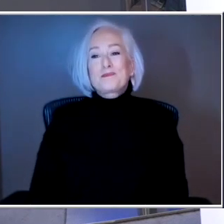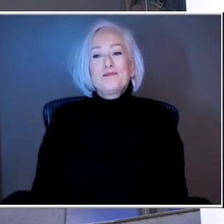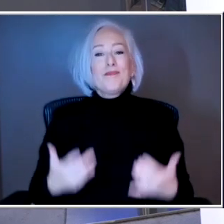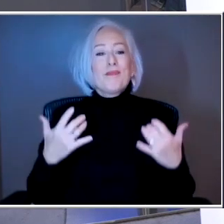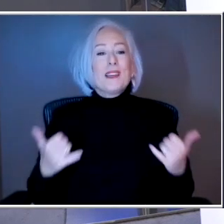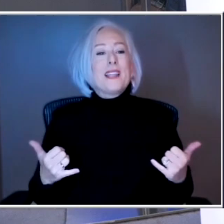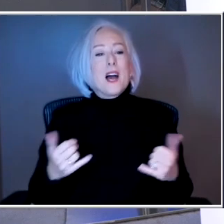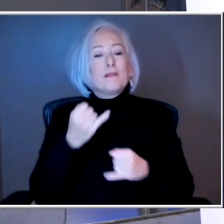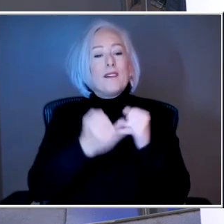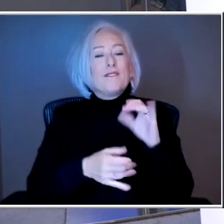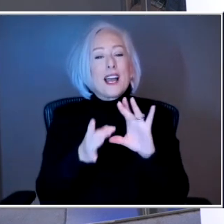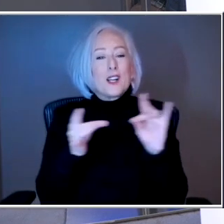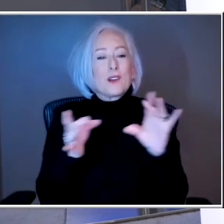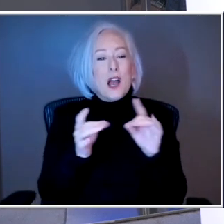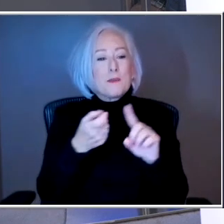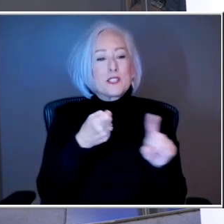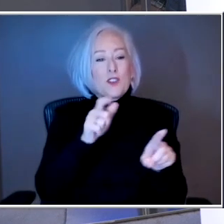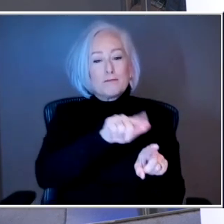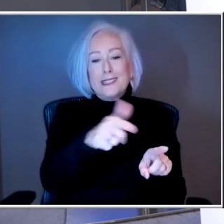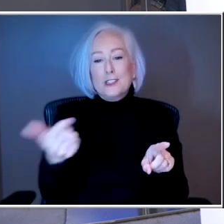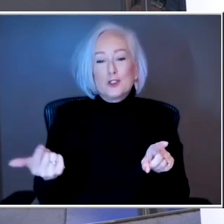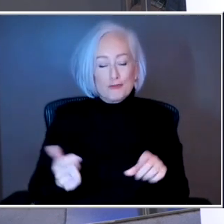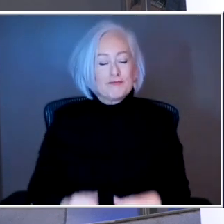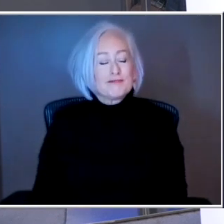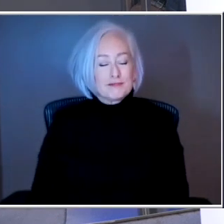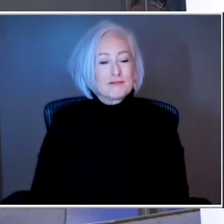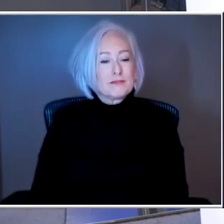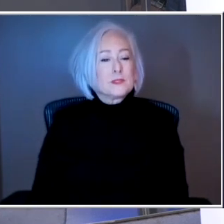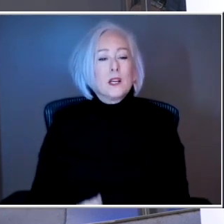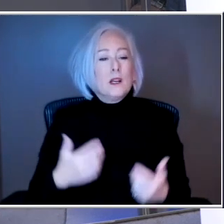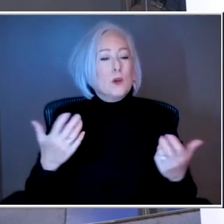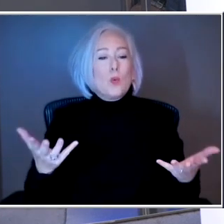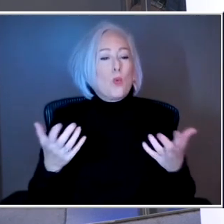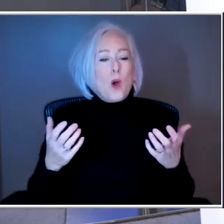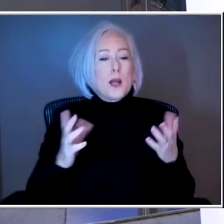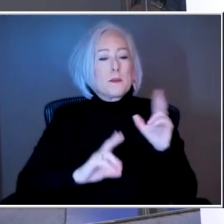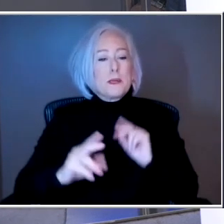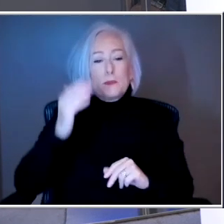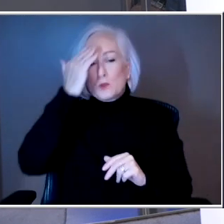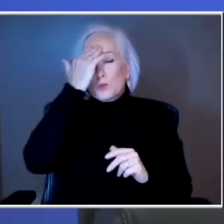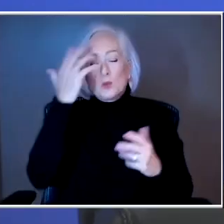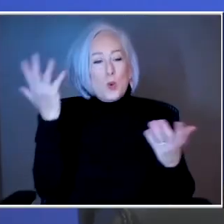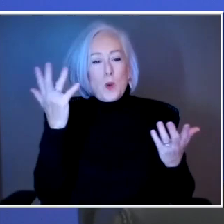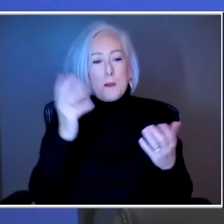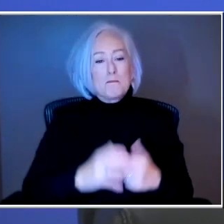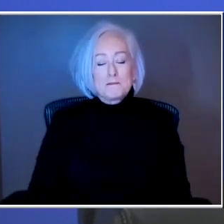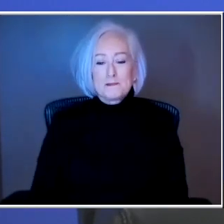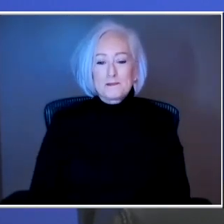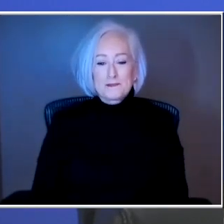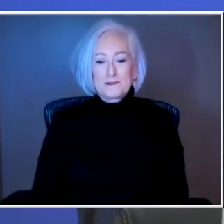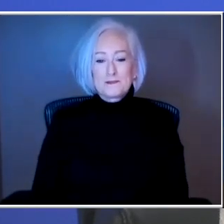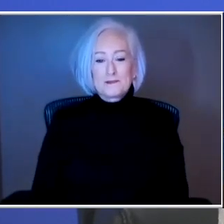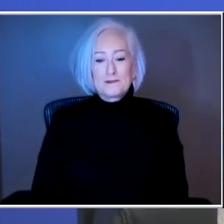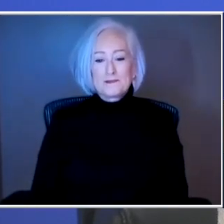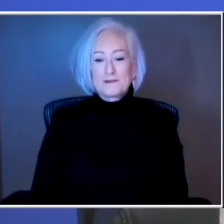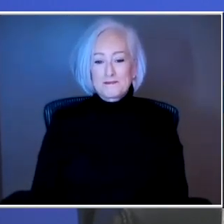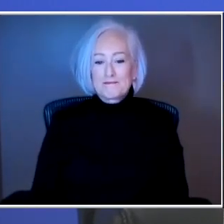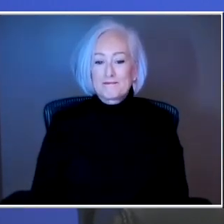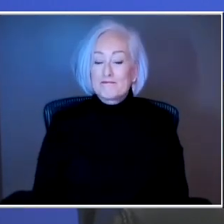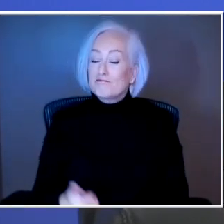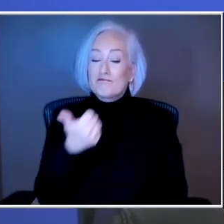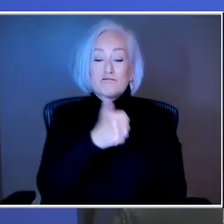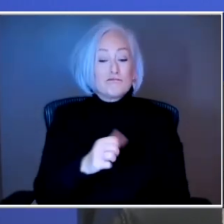our conversation. What do you want people to really walk away with when they hear your story, Tammy? That anything's